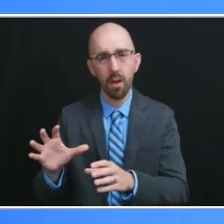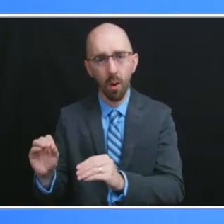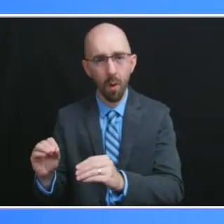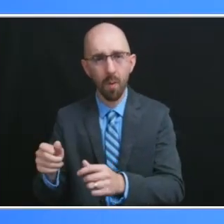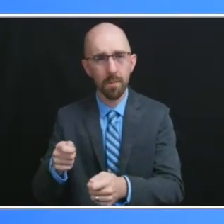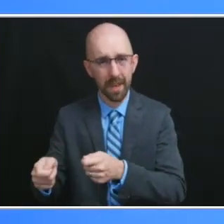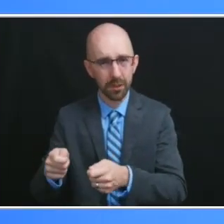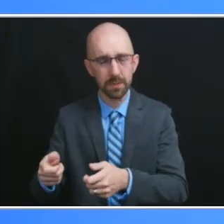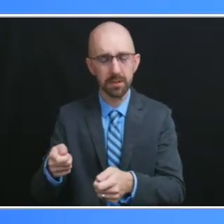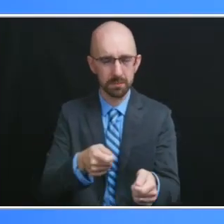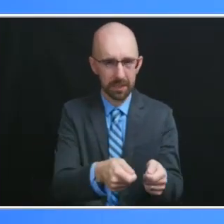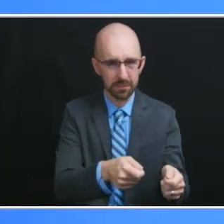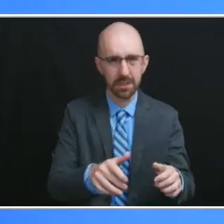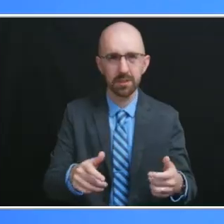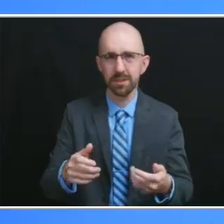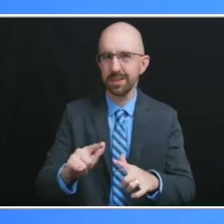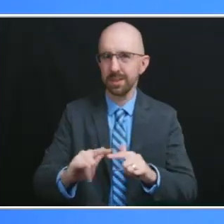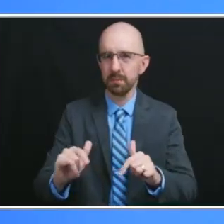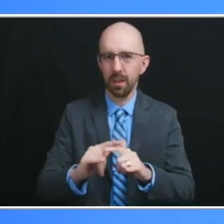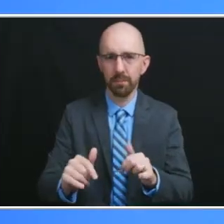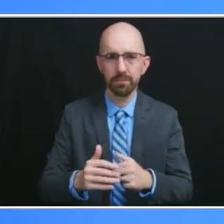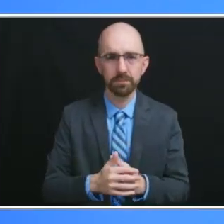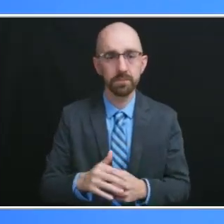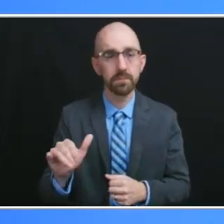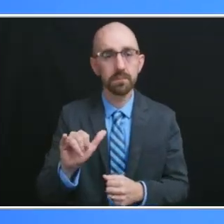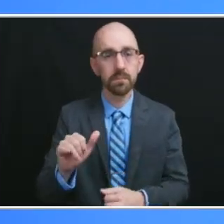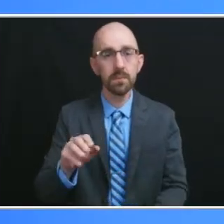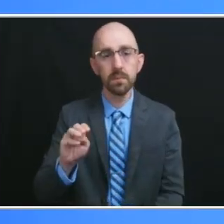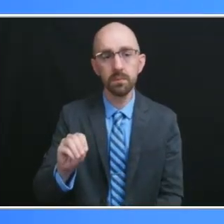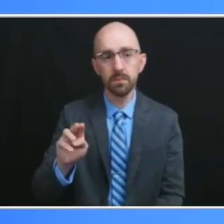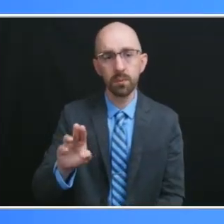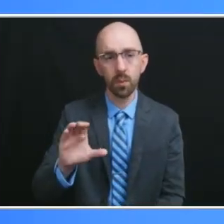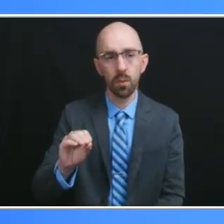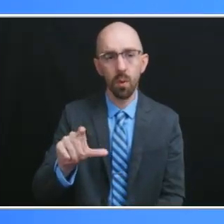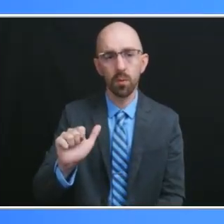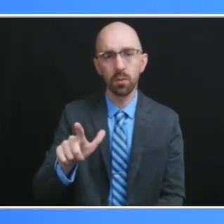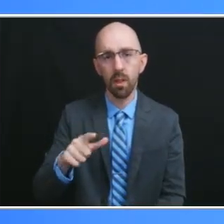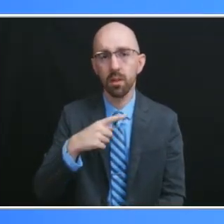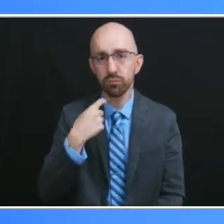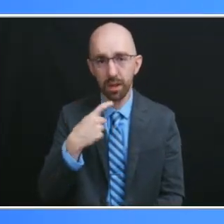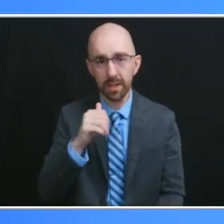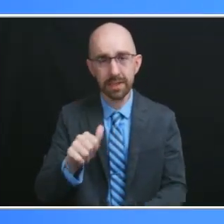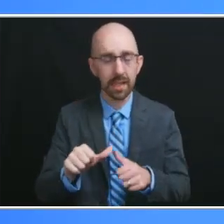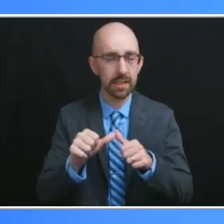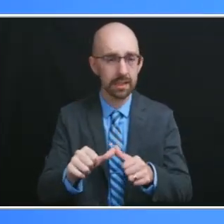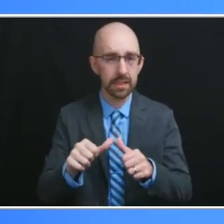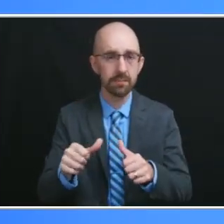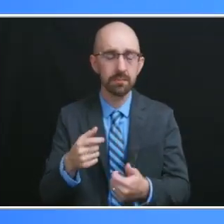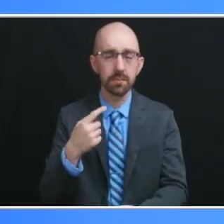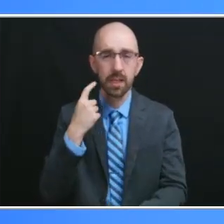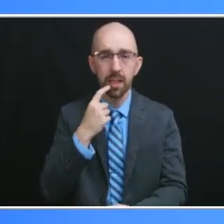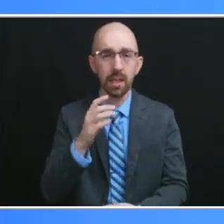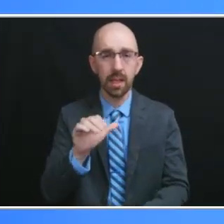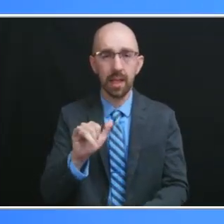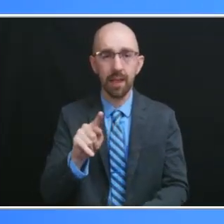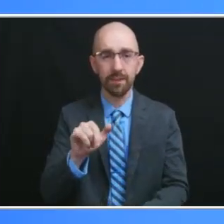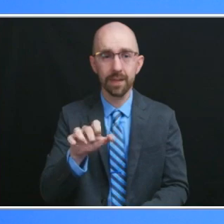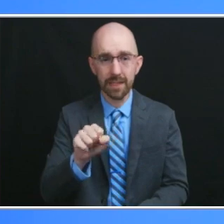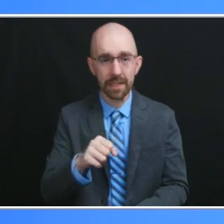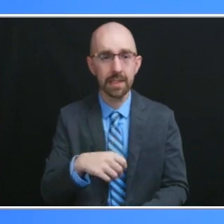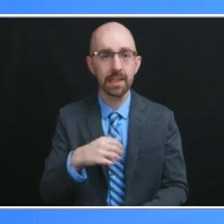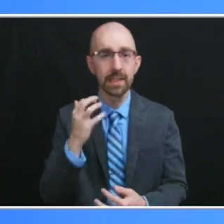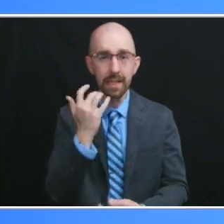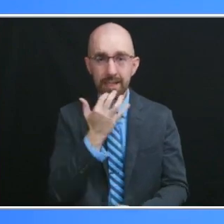it's untreated, the chronic mucosal dryness can lead to recurrent cavities, poor dentition, loss of teeth,